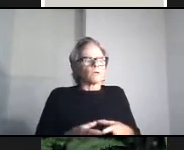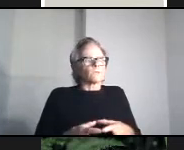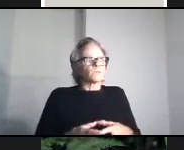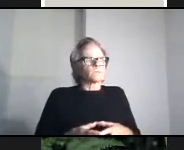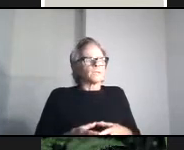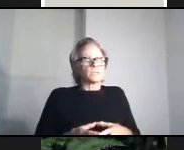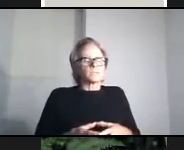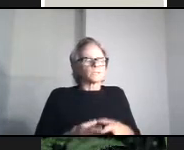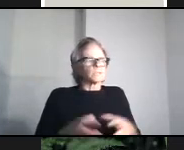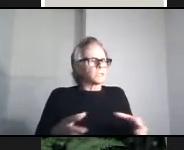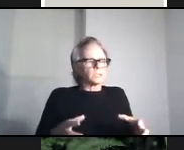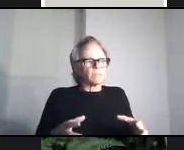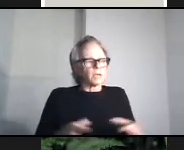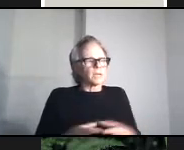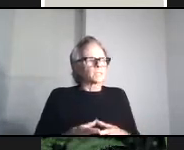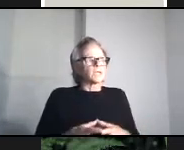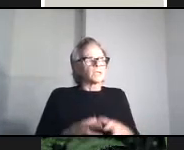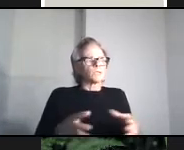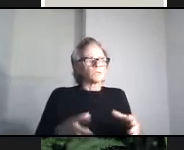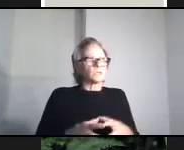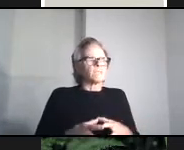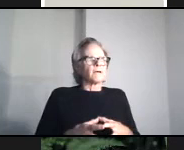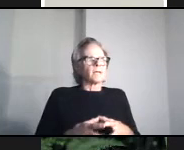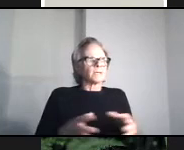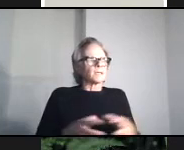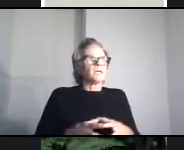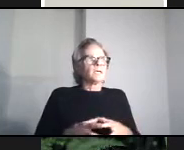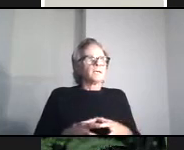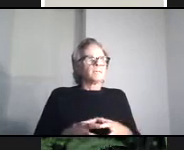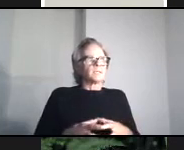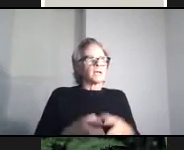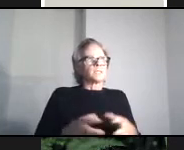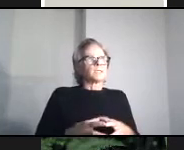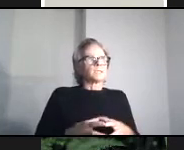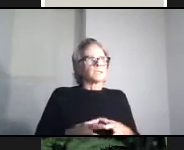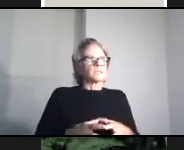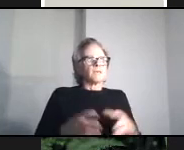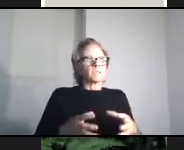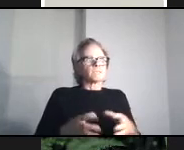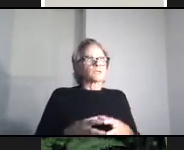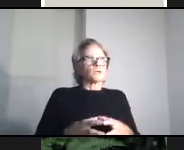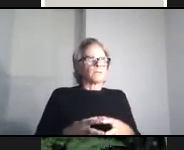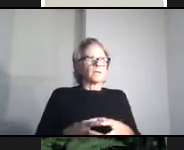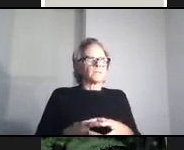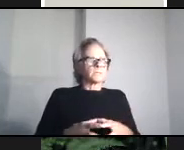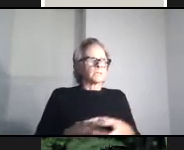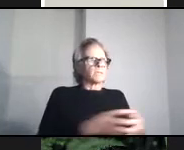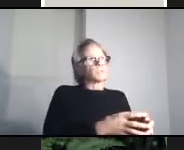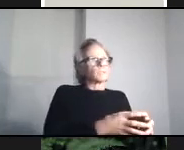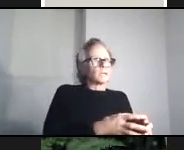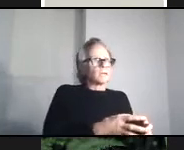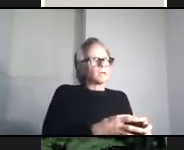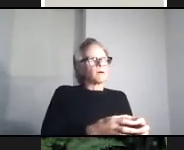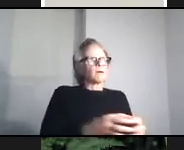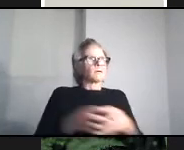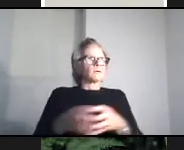really wonderful space. It's still in its embryonic stage. We're still developing it. But the idea that it's a very special place, as I mentioned